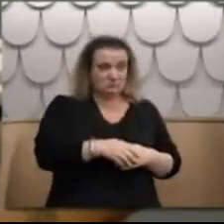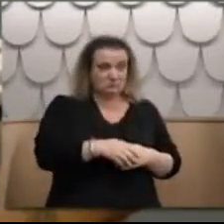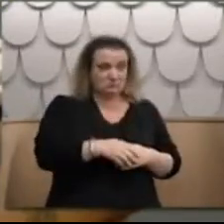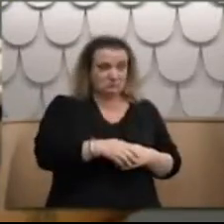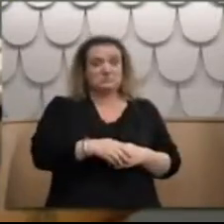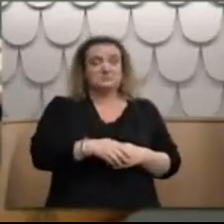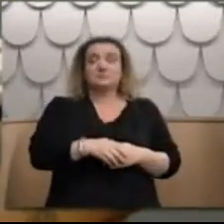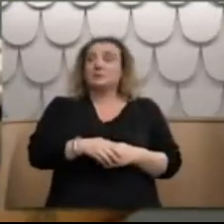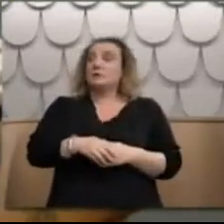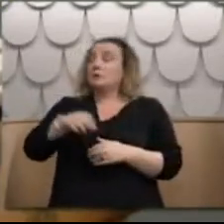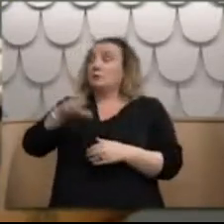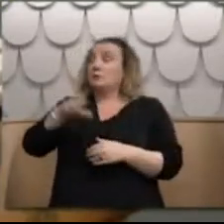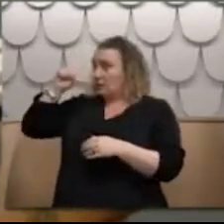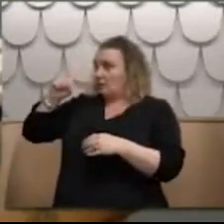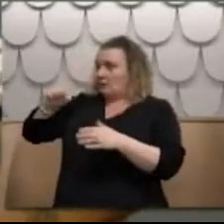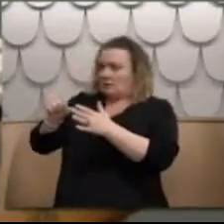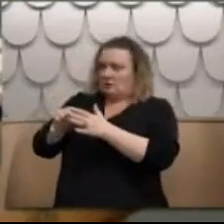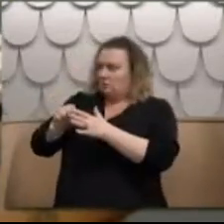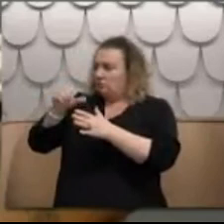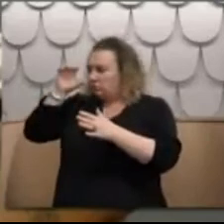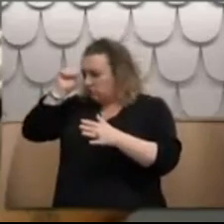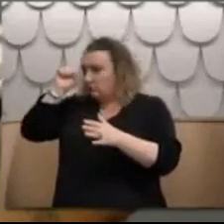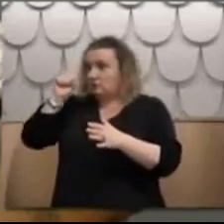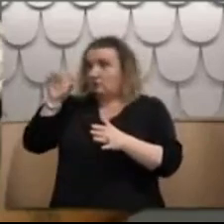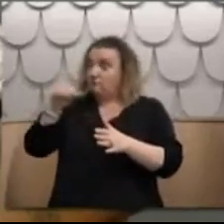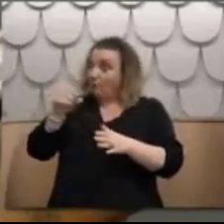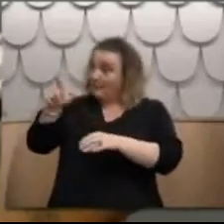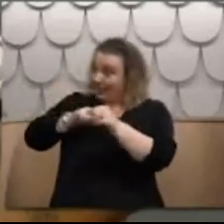that's from what you went through at Lake Ellis? Yep.